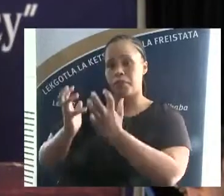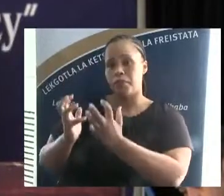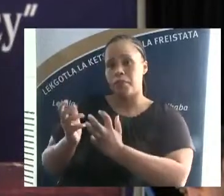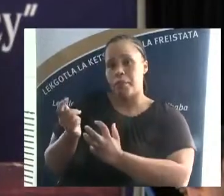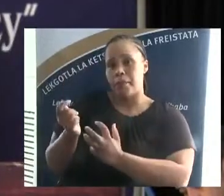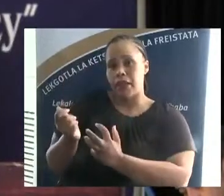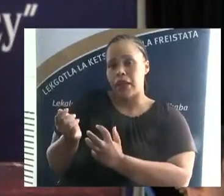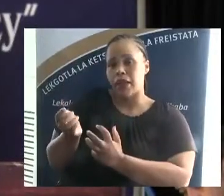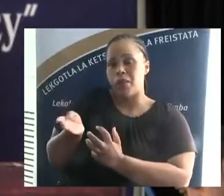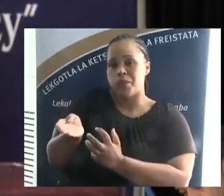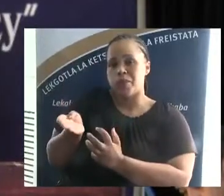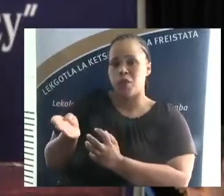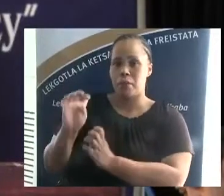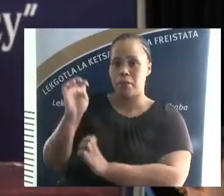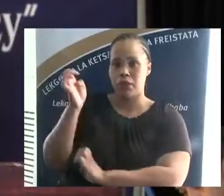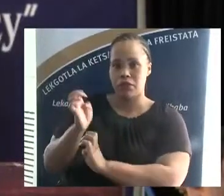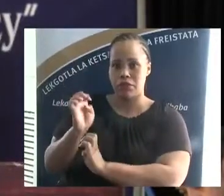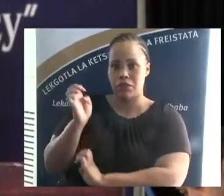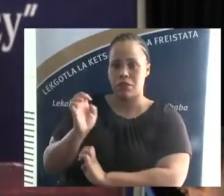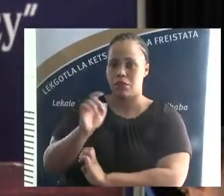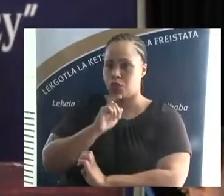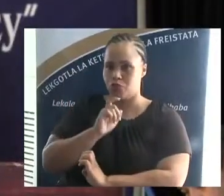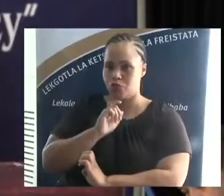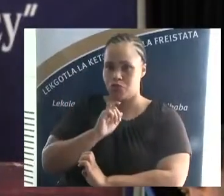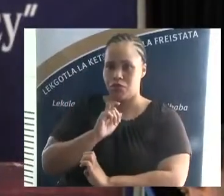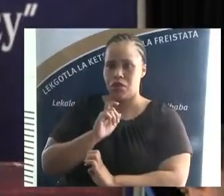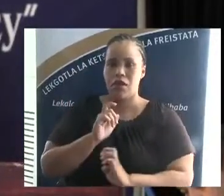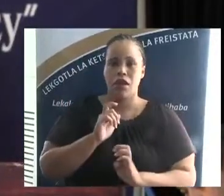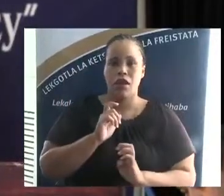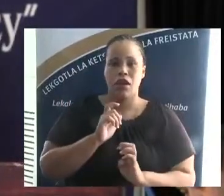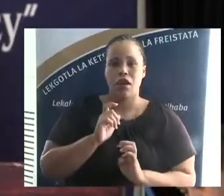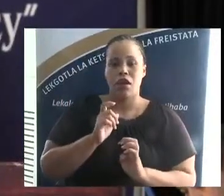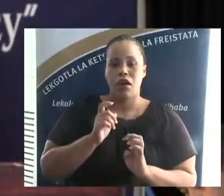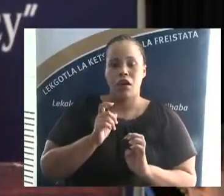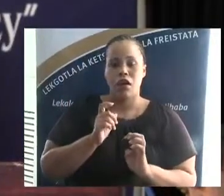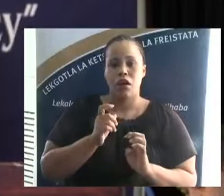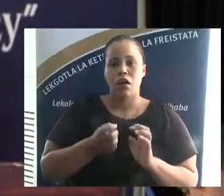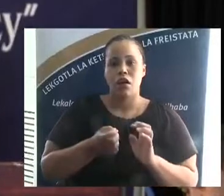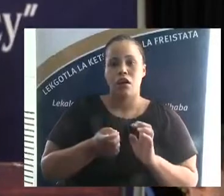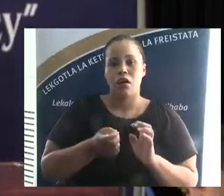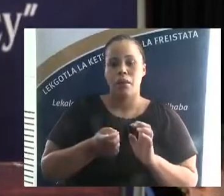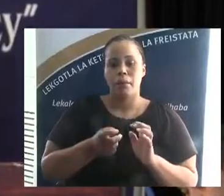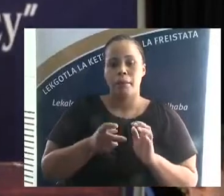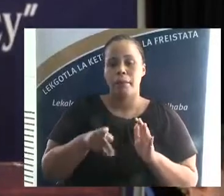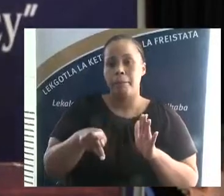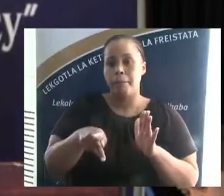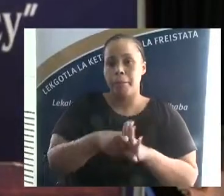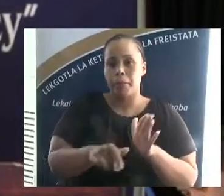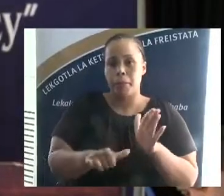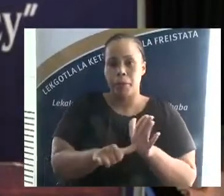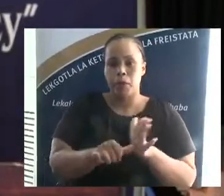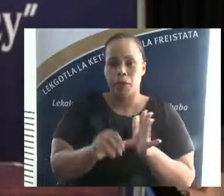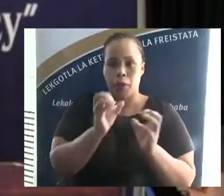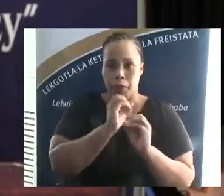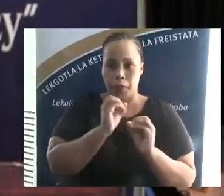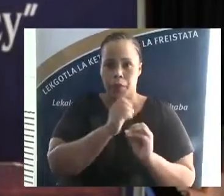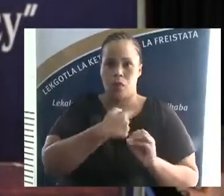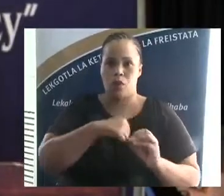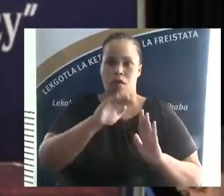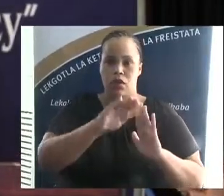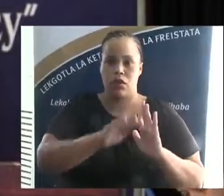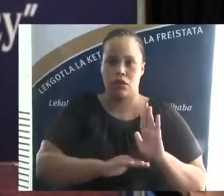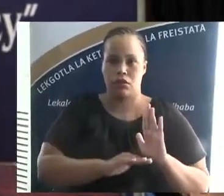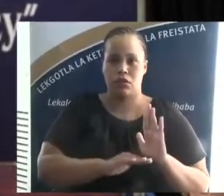disasters, scaling down on non-core programs, and the prioritization of high-impact programs such as delivery